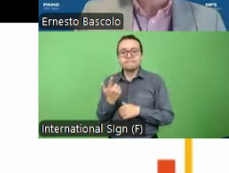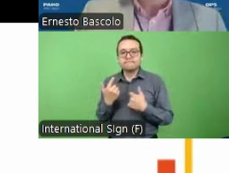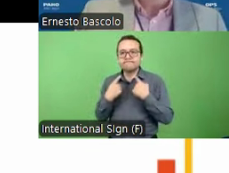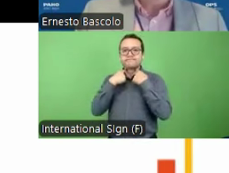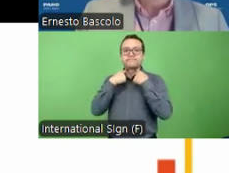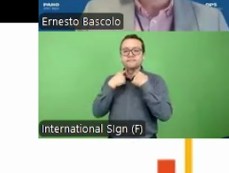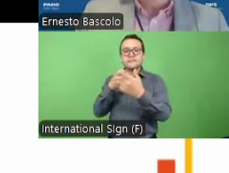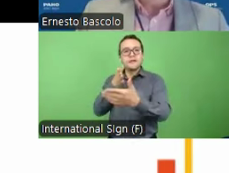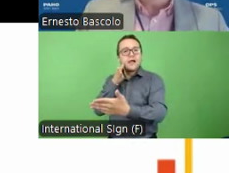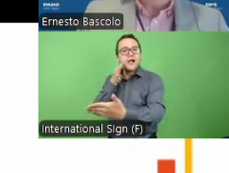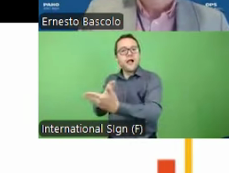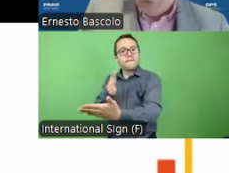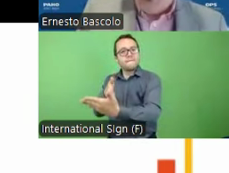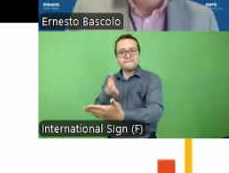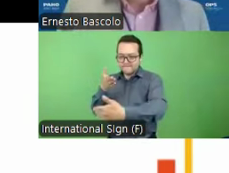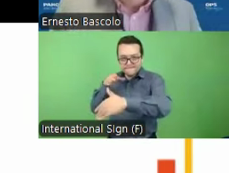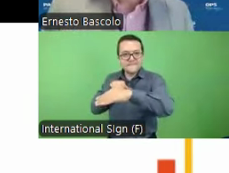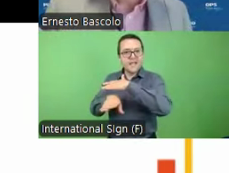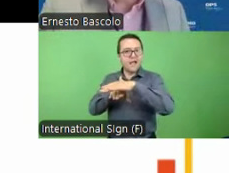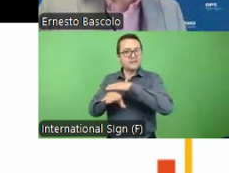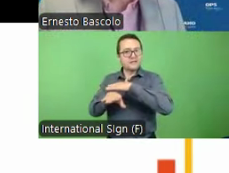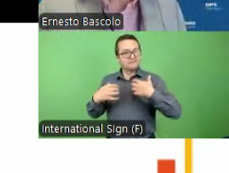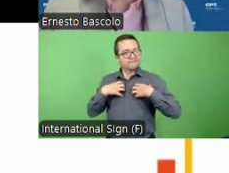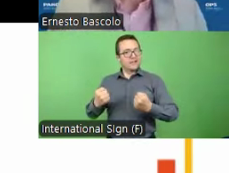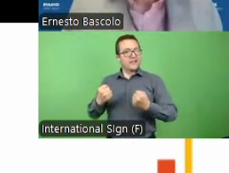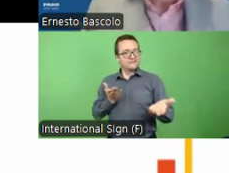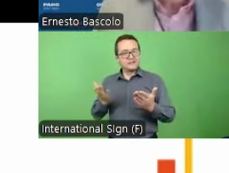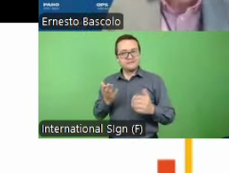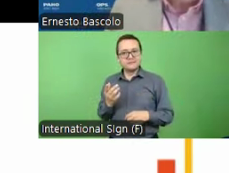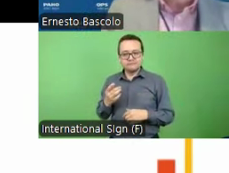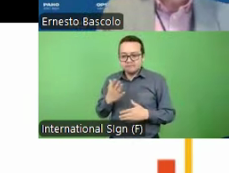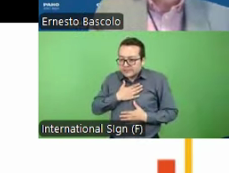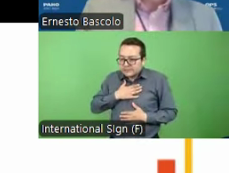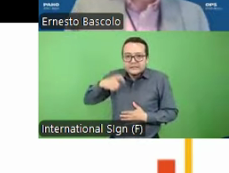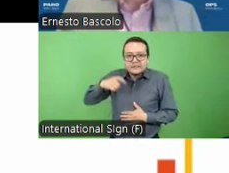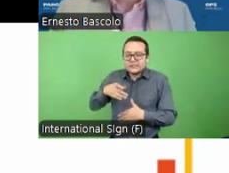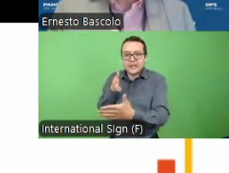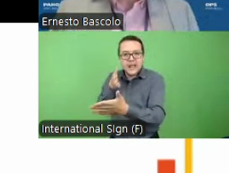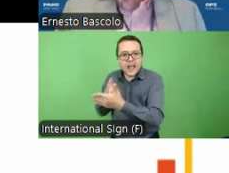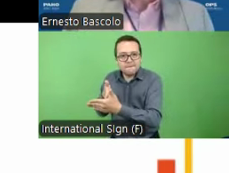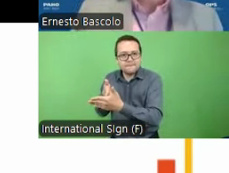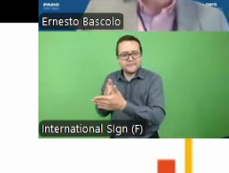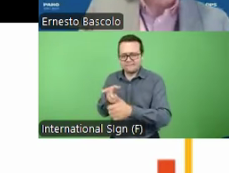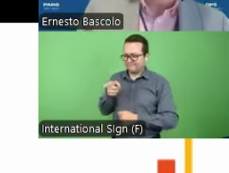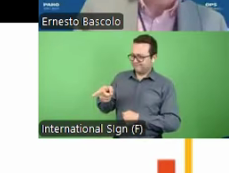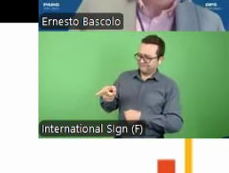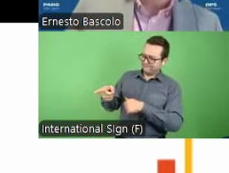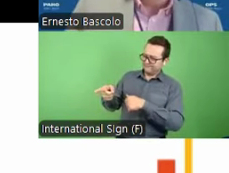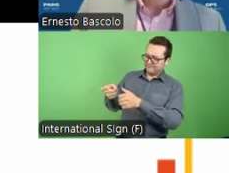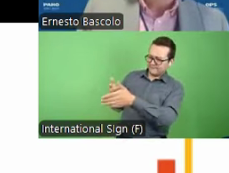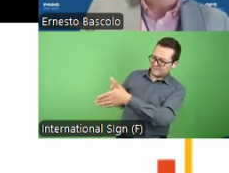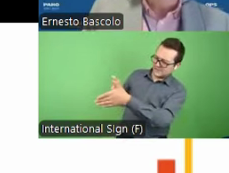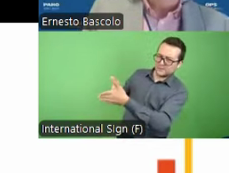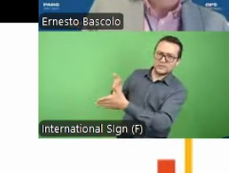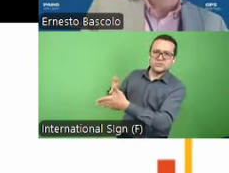Minimum a los servicios de salud barriers have access to health cuando service los necesitan. when you Y need them. cuando me refiero a barreras de When I acceso, me say refiero